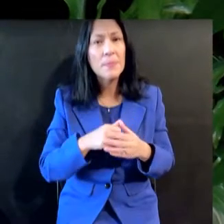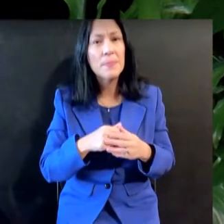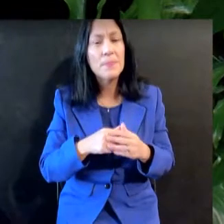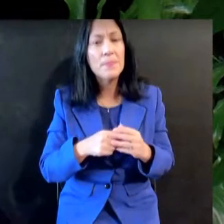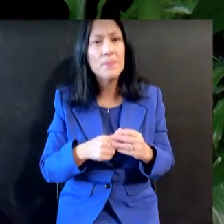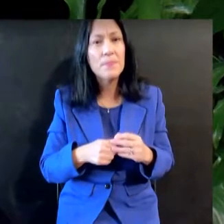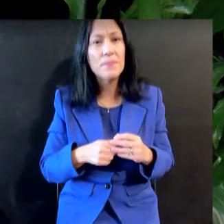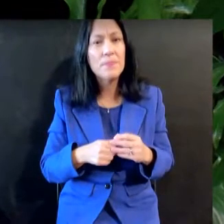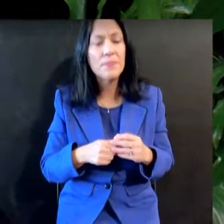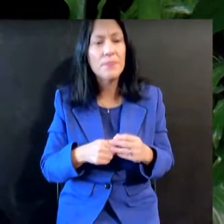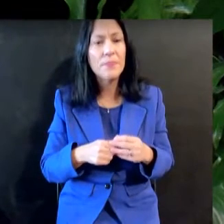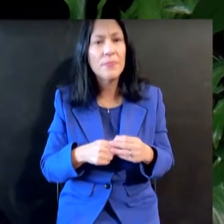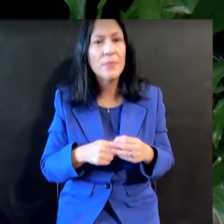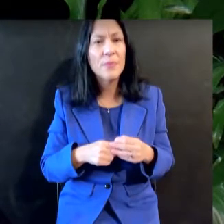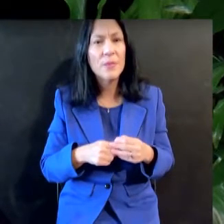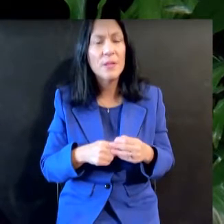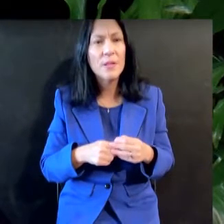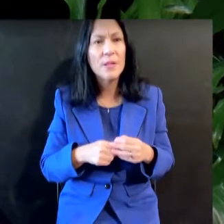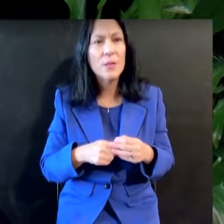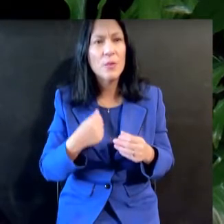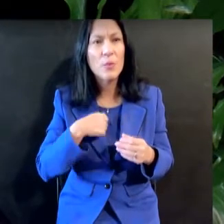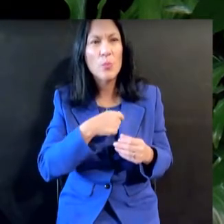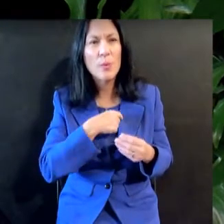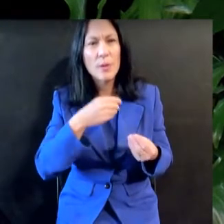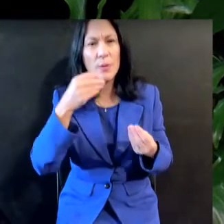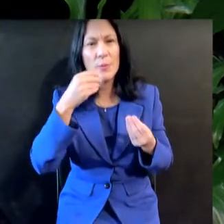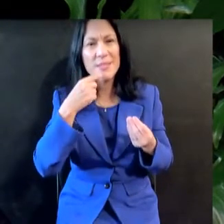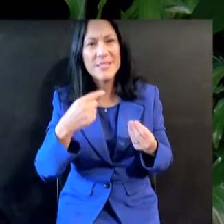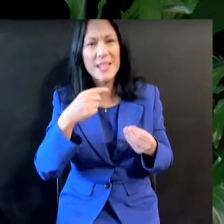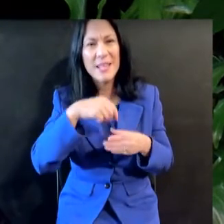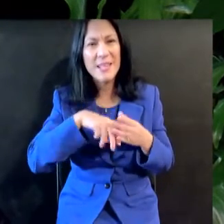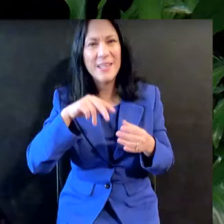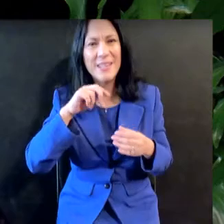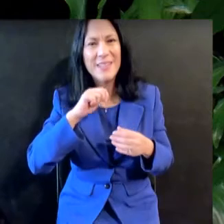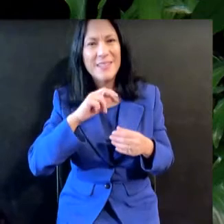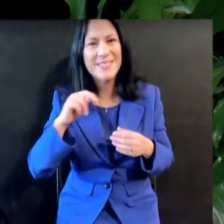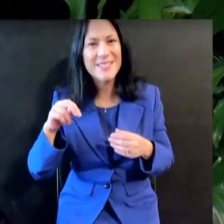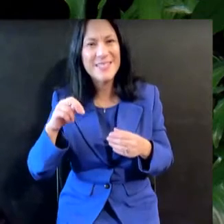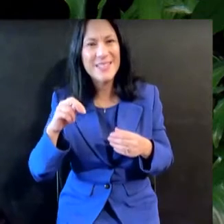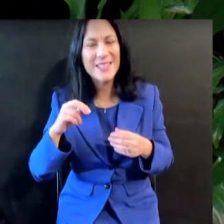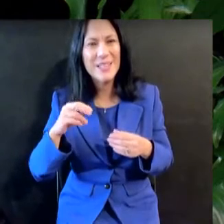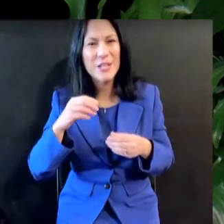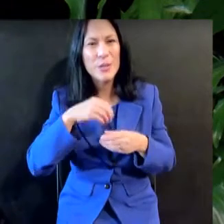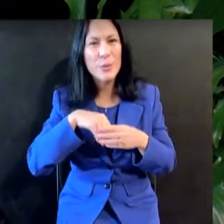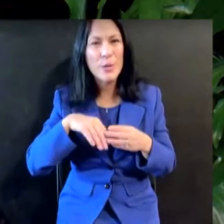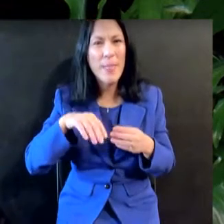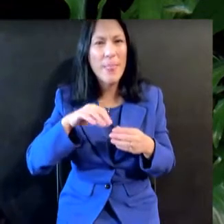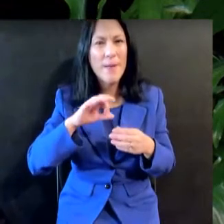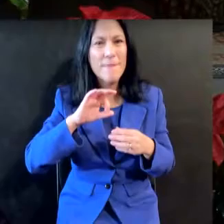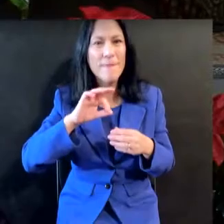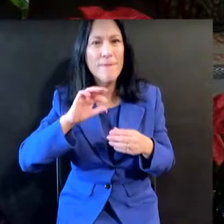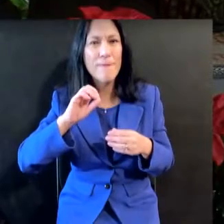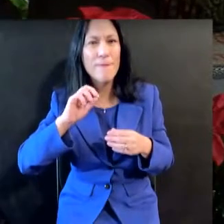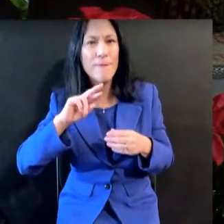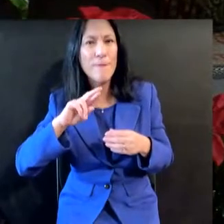In other words, as we would say it today in Tennessee, to say you're in the form of God means to say you is